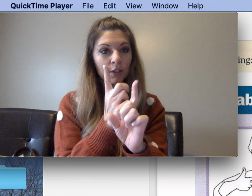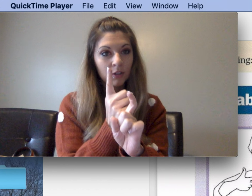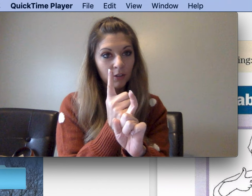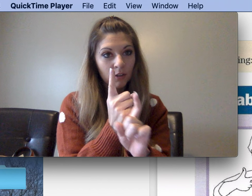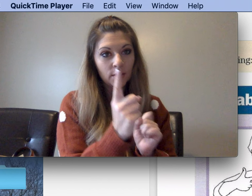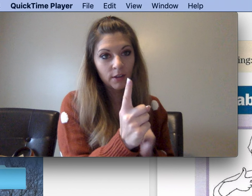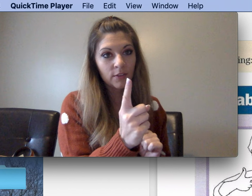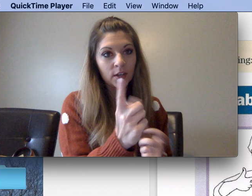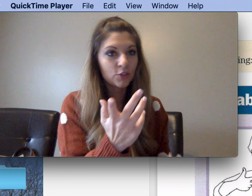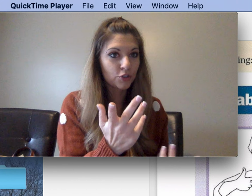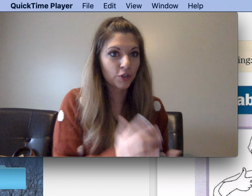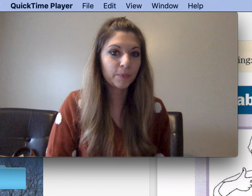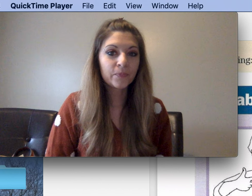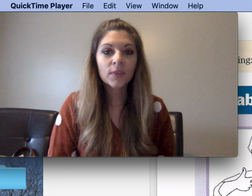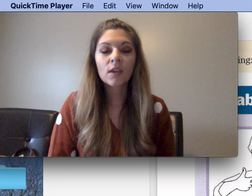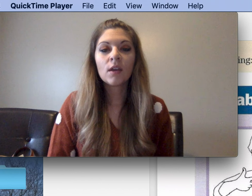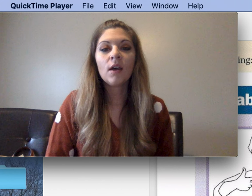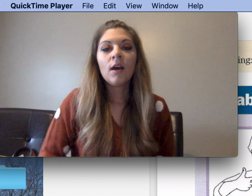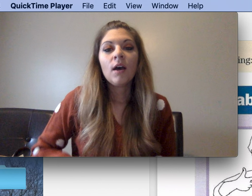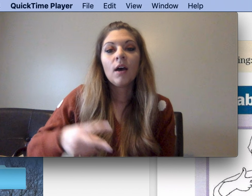smaller, and then it's your turn.